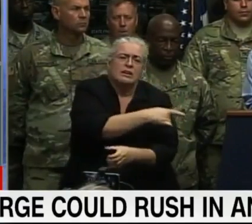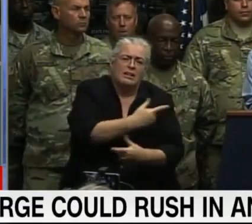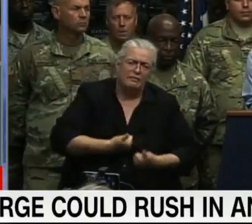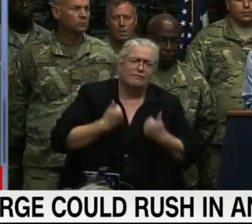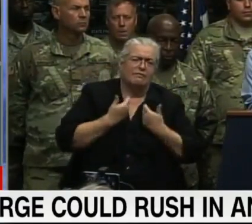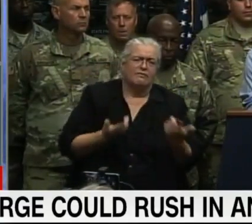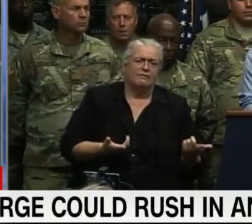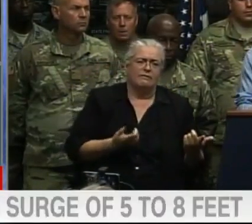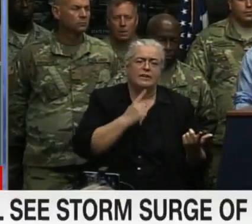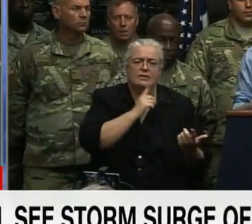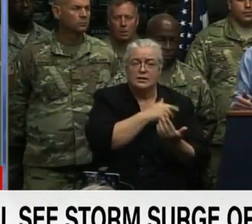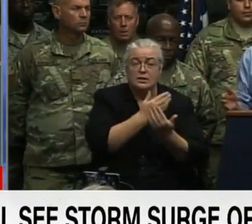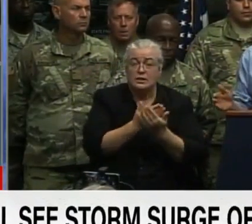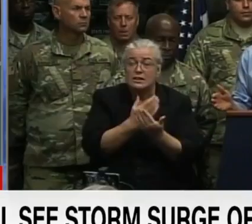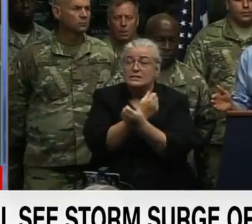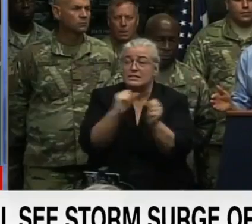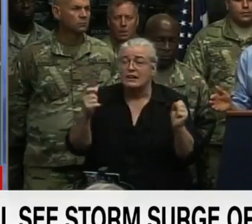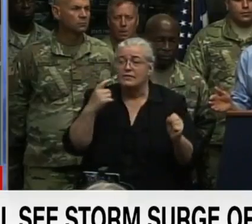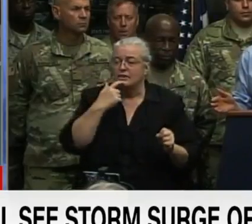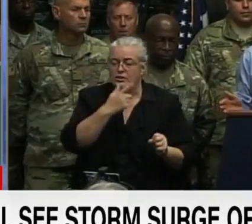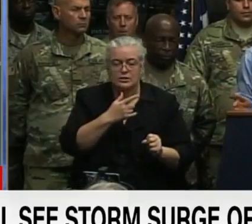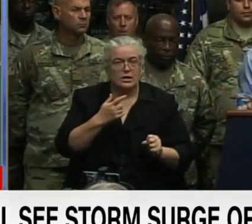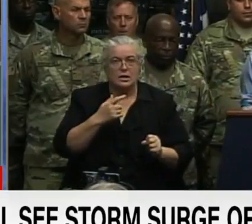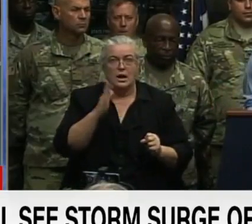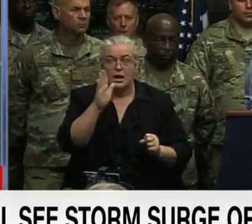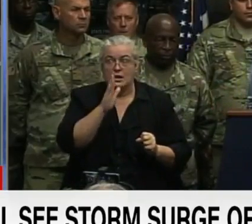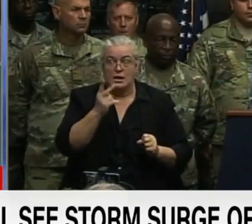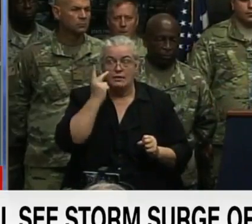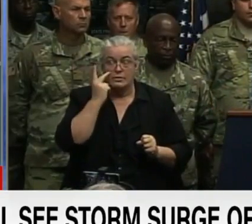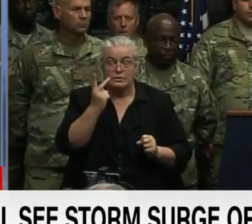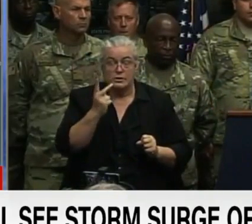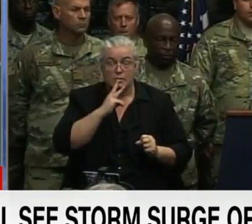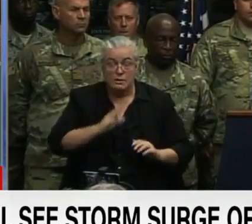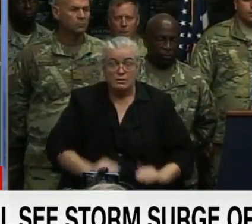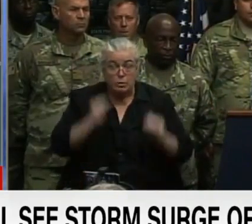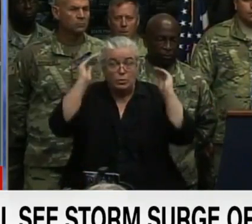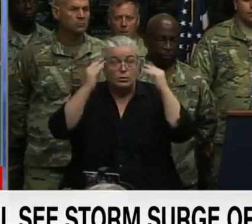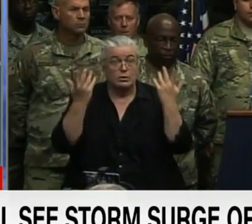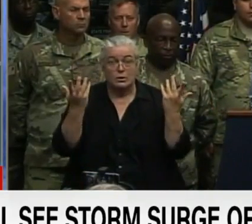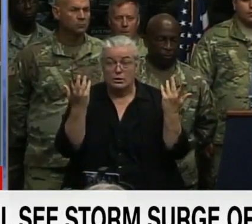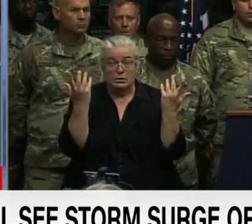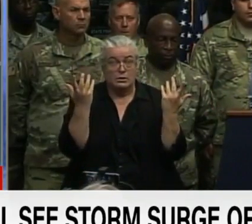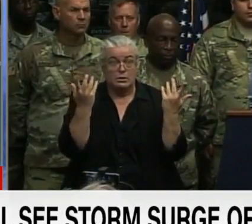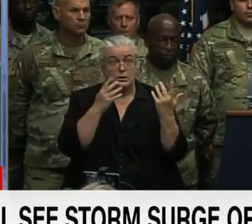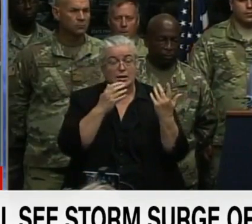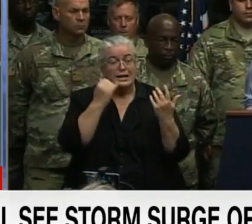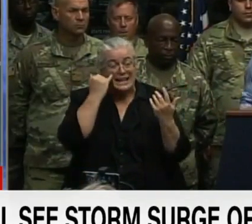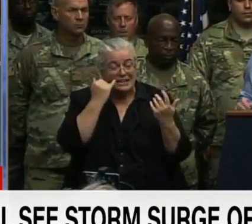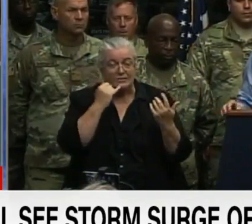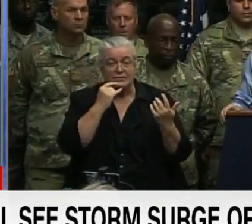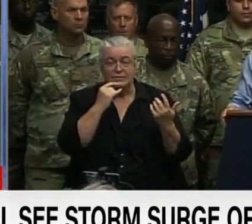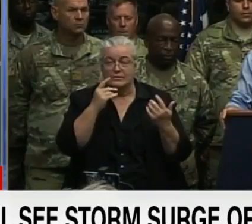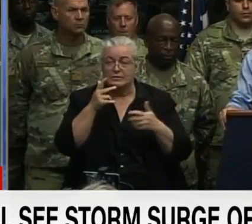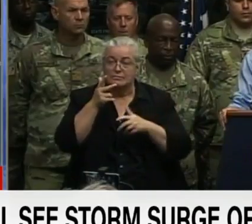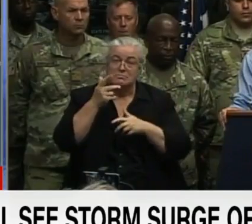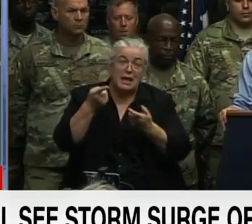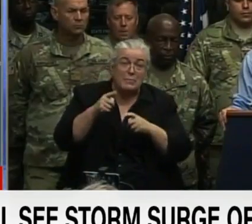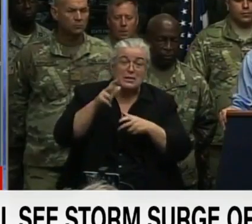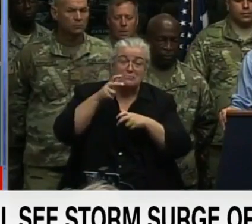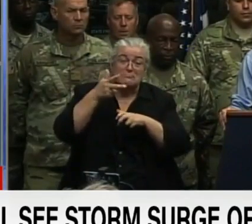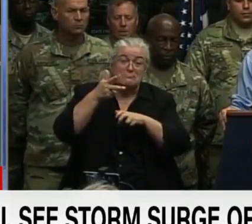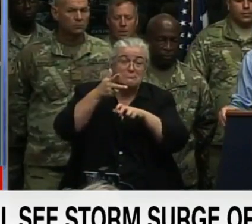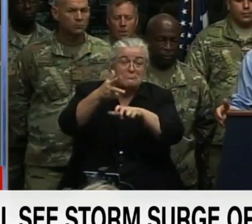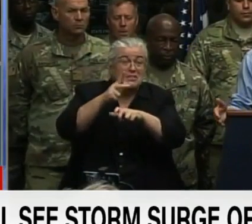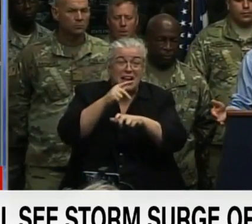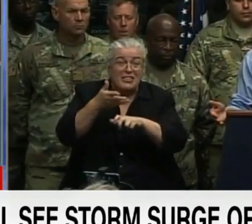she just talked about how fast the water moved in and how fast the water moved out. There would have been no way for her to survive. And so you just